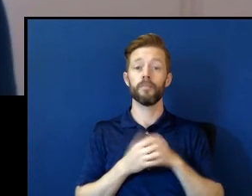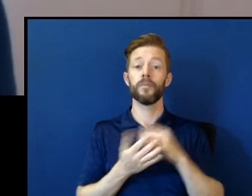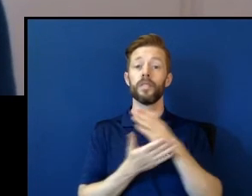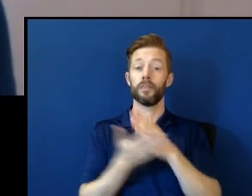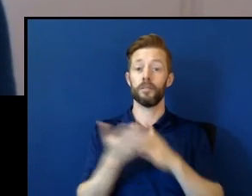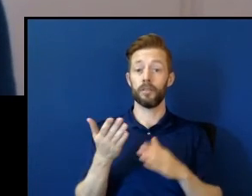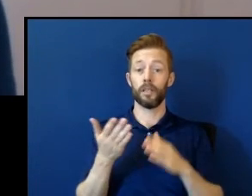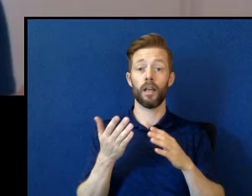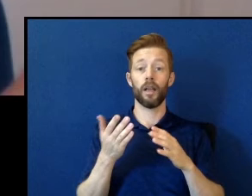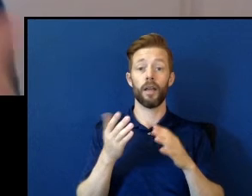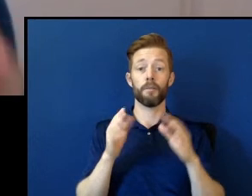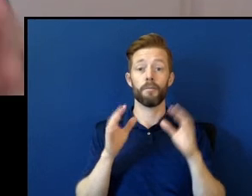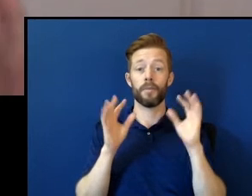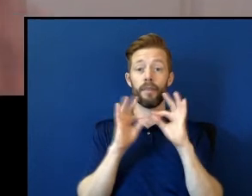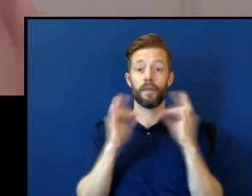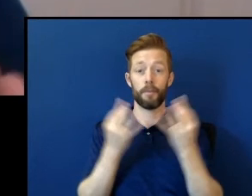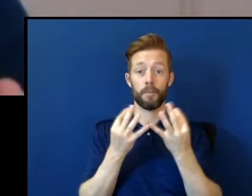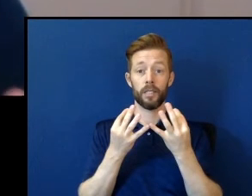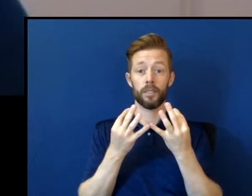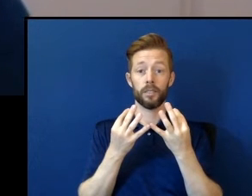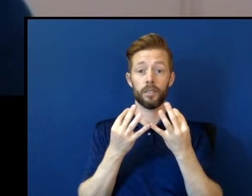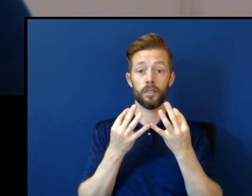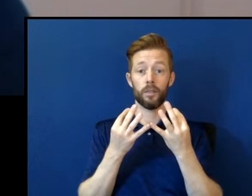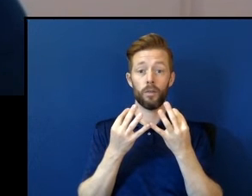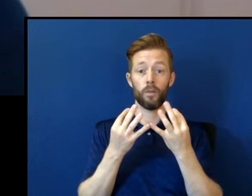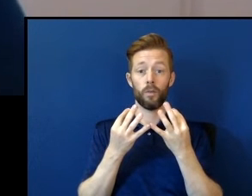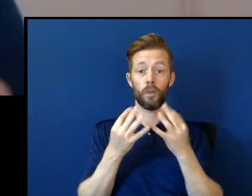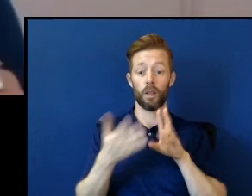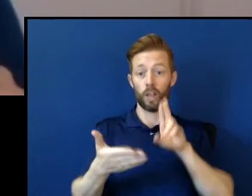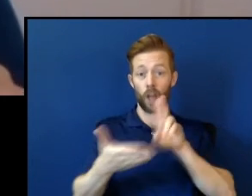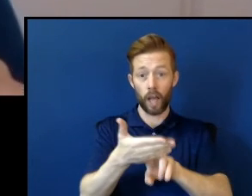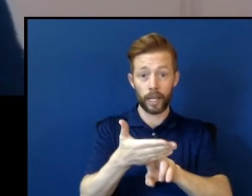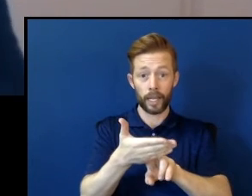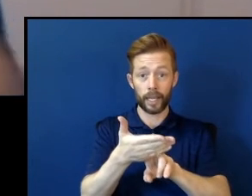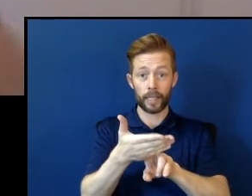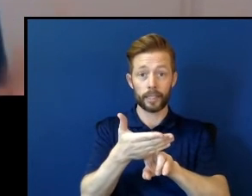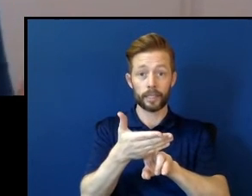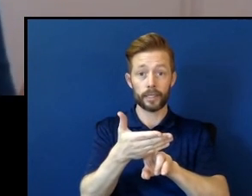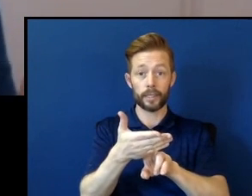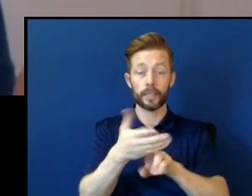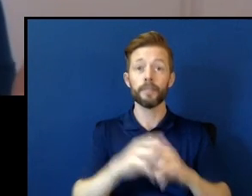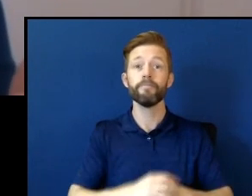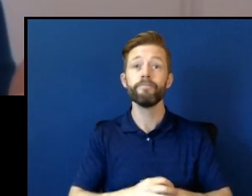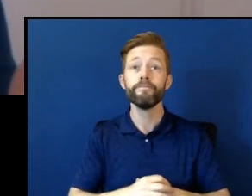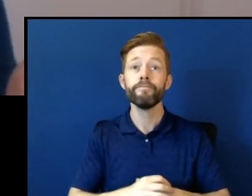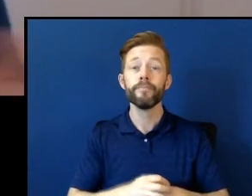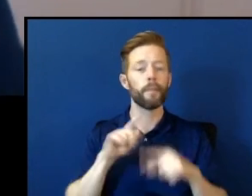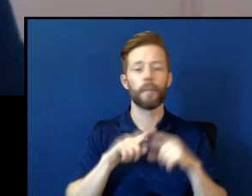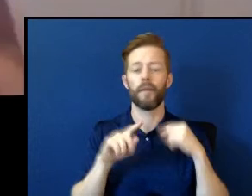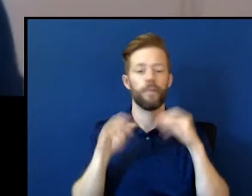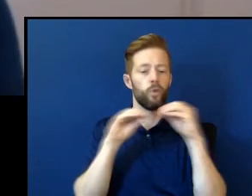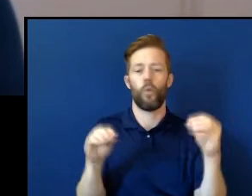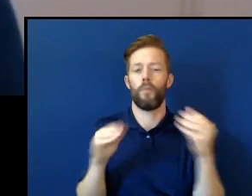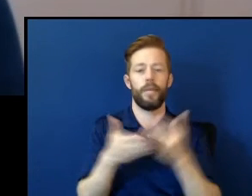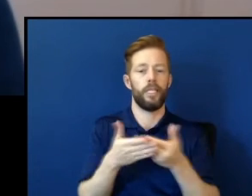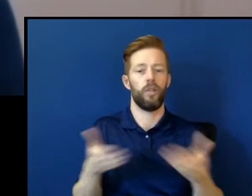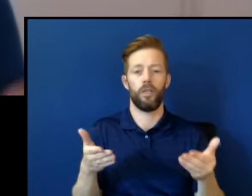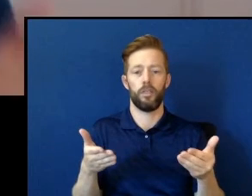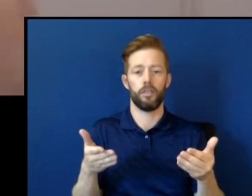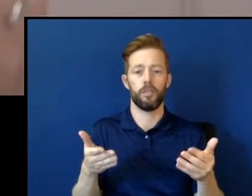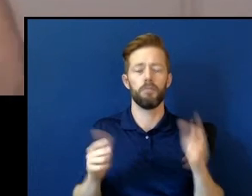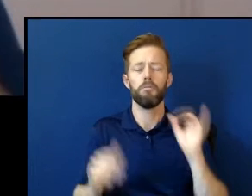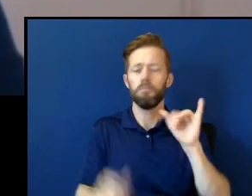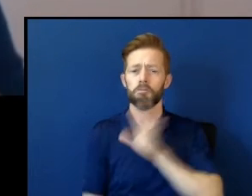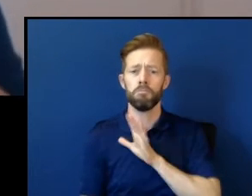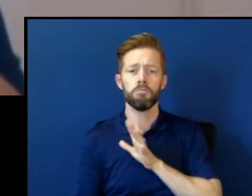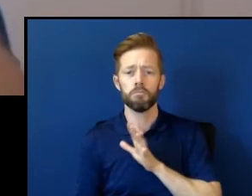some families who they'll log into the group, but they don't have any materials. And I say, that's fine. And